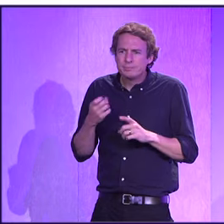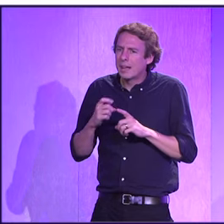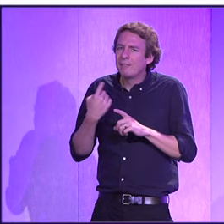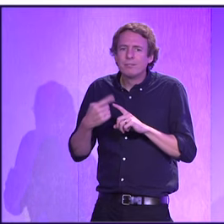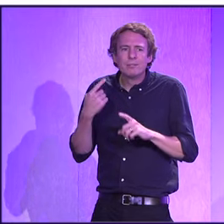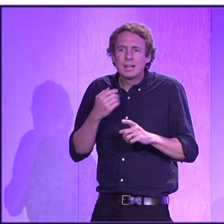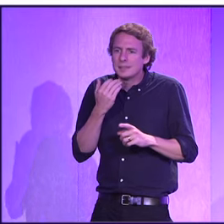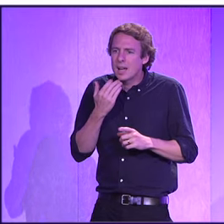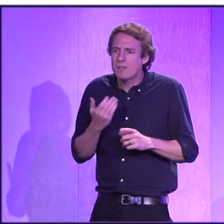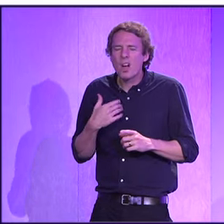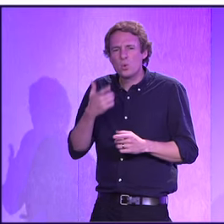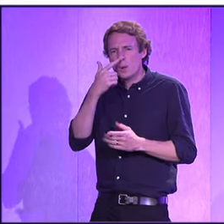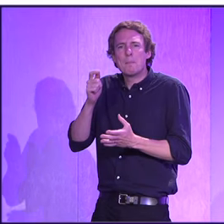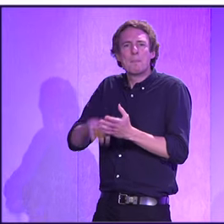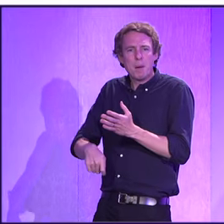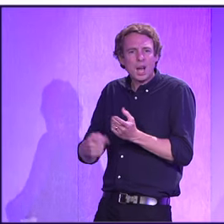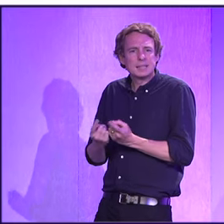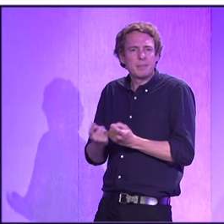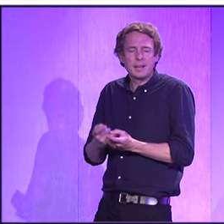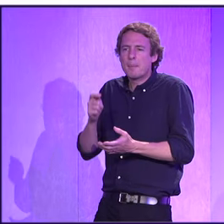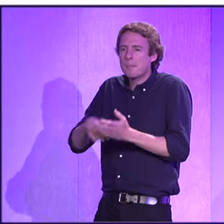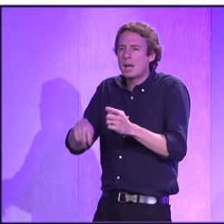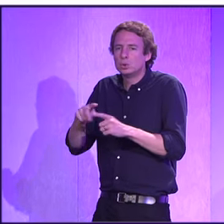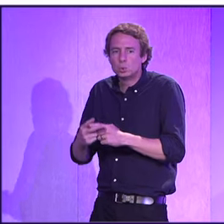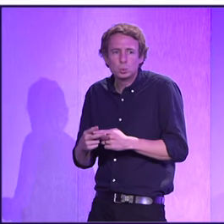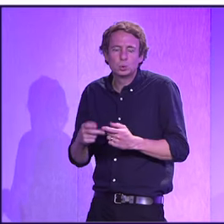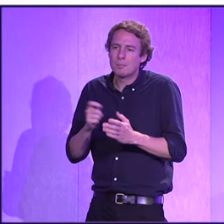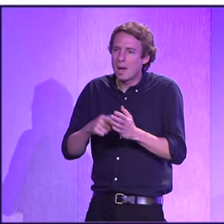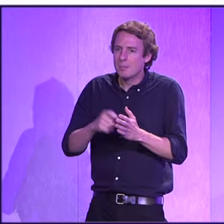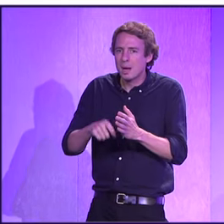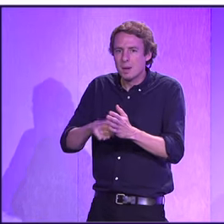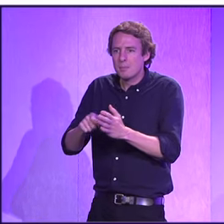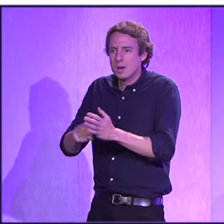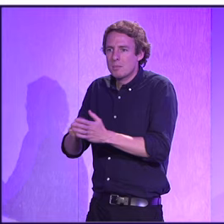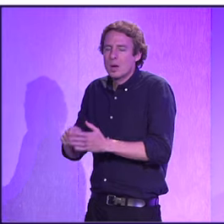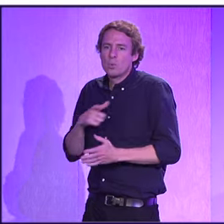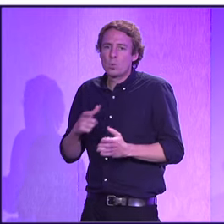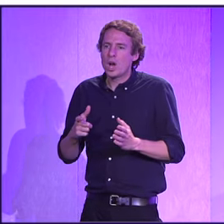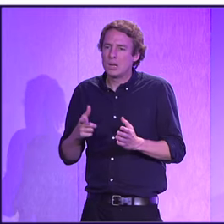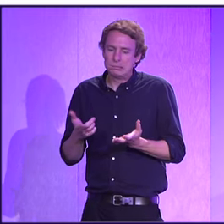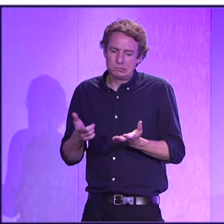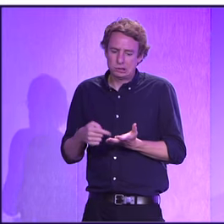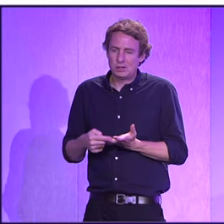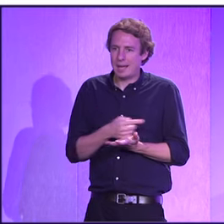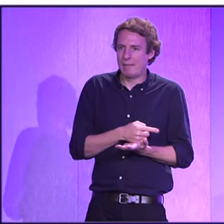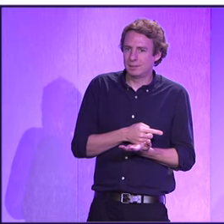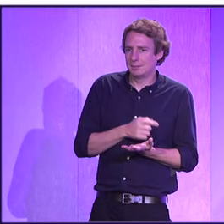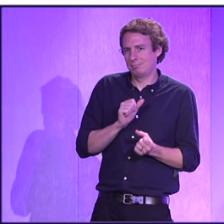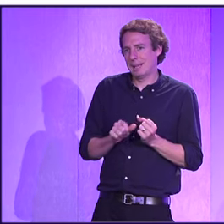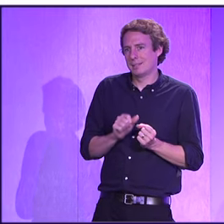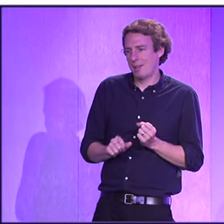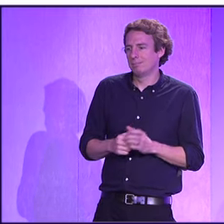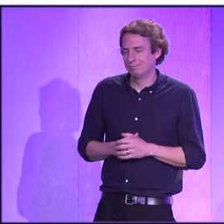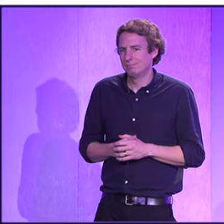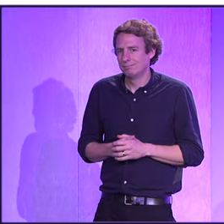enough, we just go buy the tools, right? So we buy all the tools because shift left is the best thing there is. So give